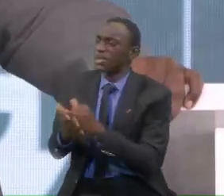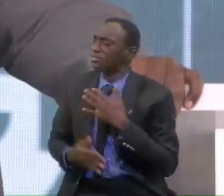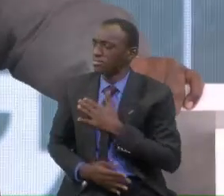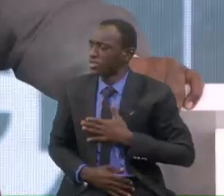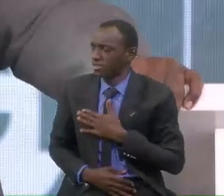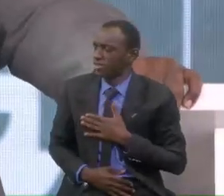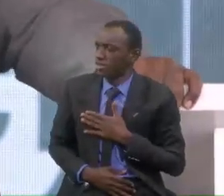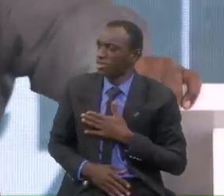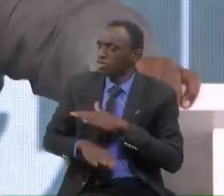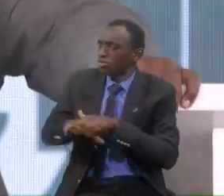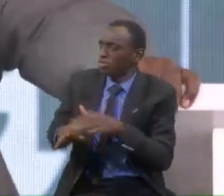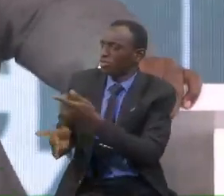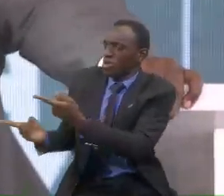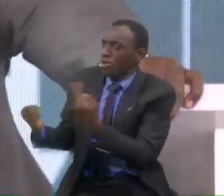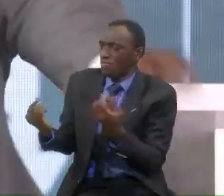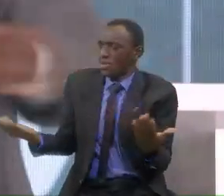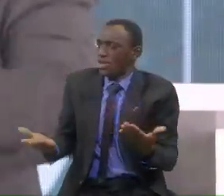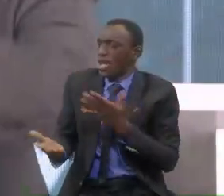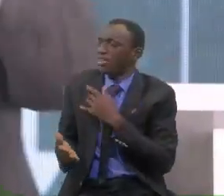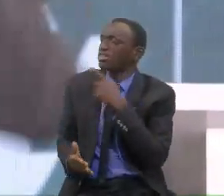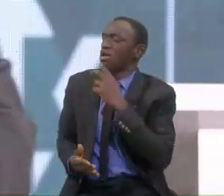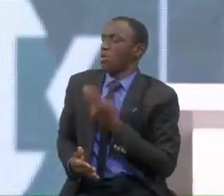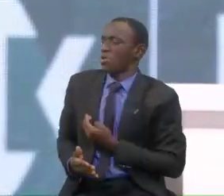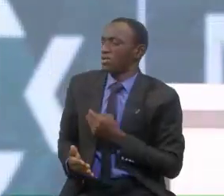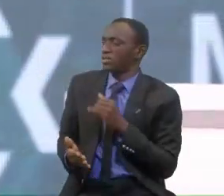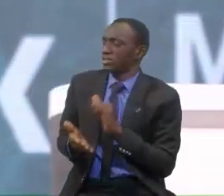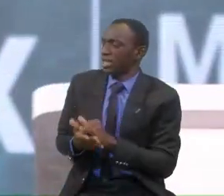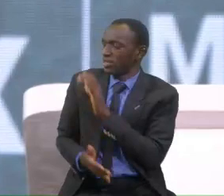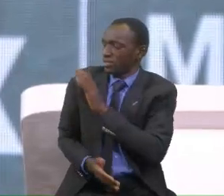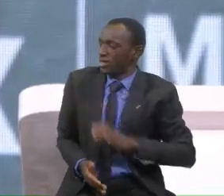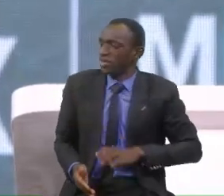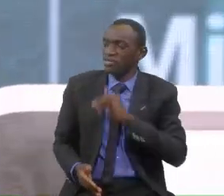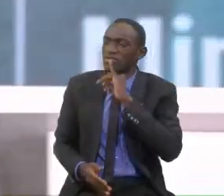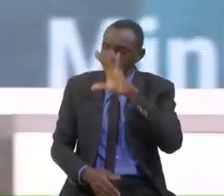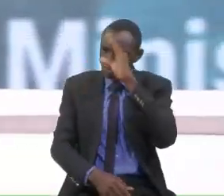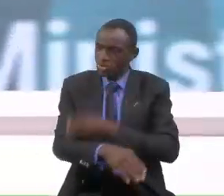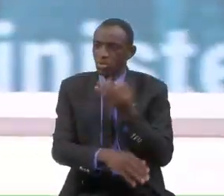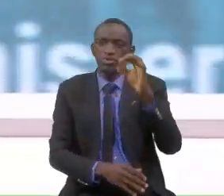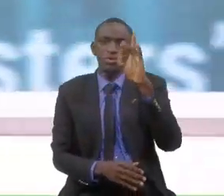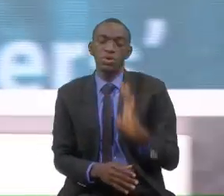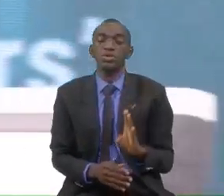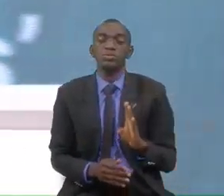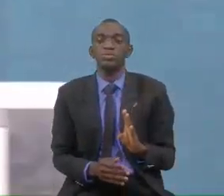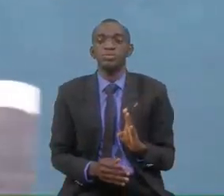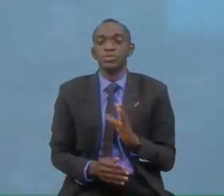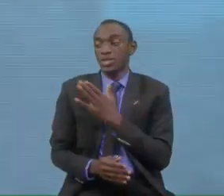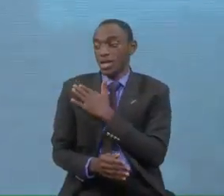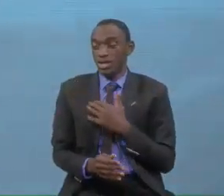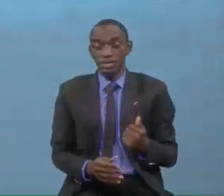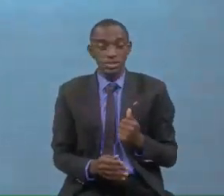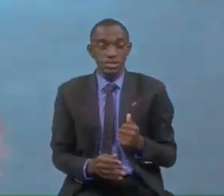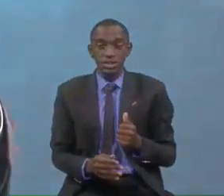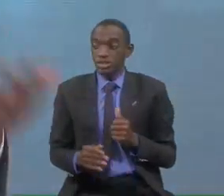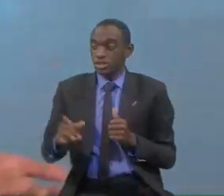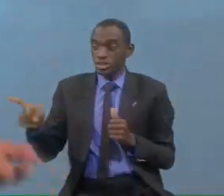come here and tell us that Christ is the Son of God. And they began to preach, and